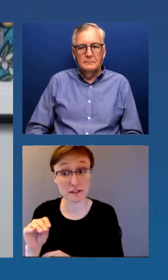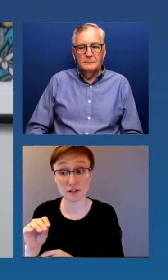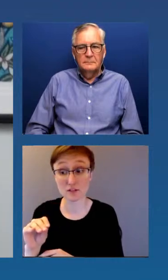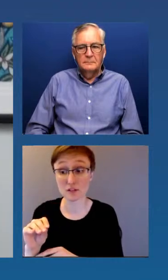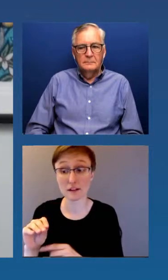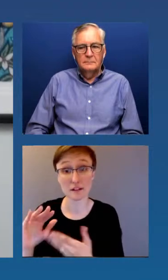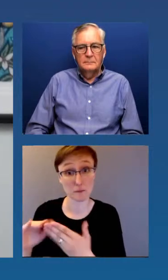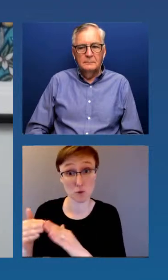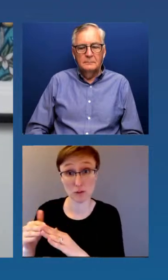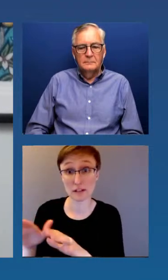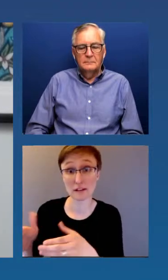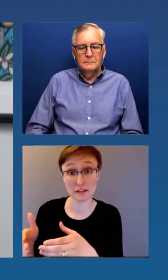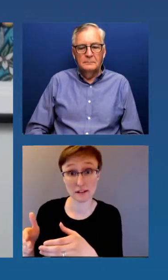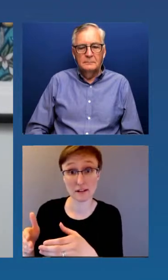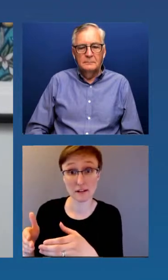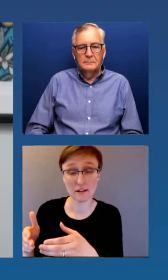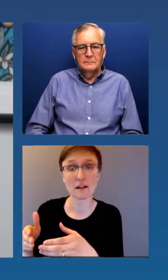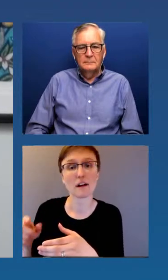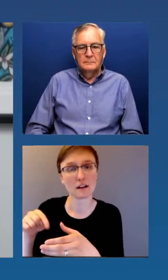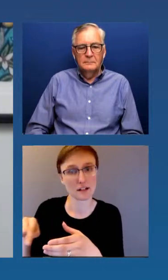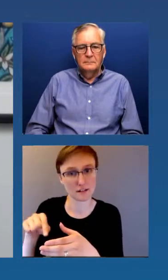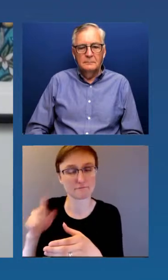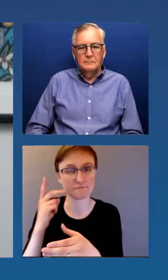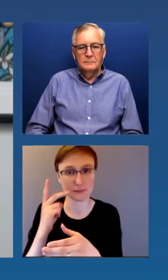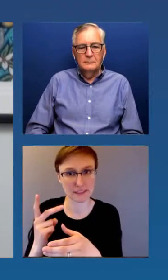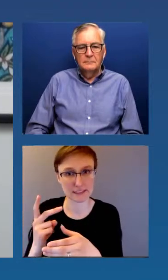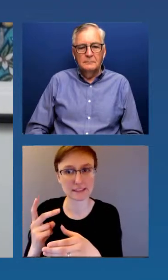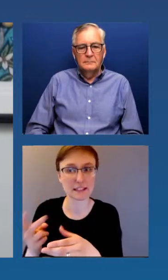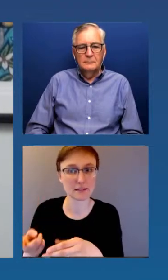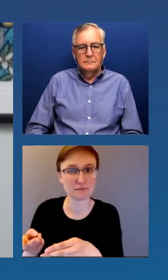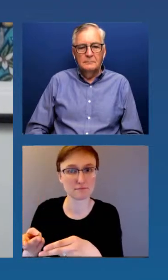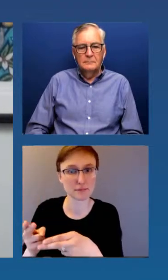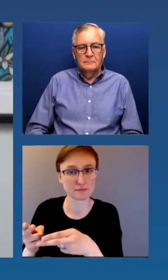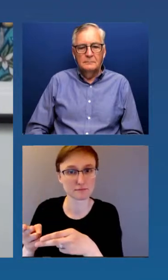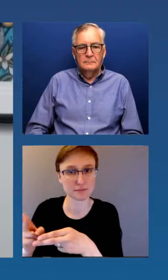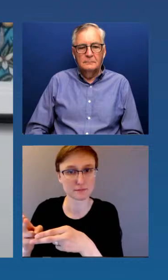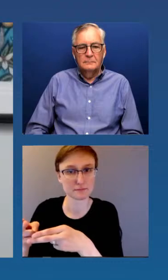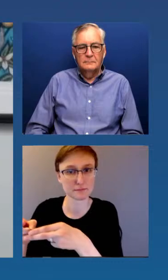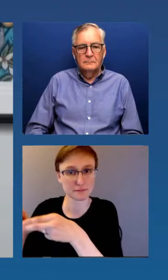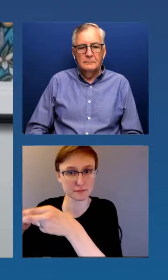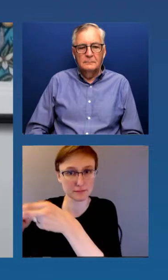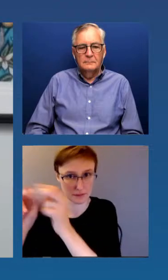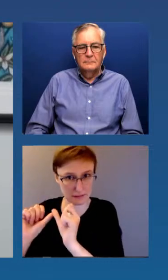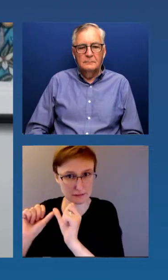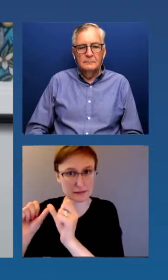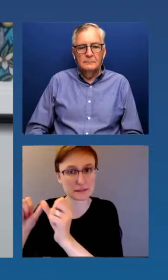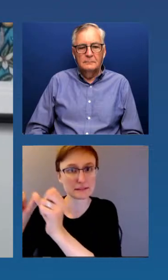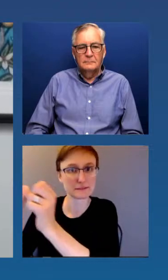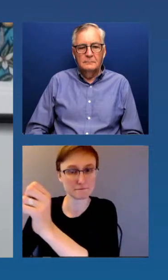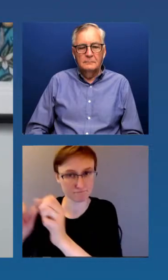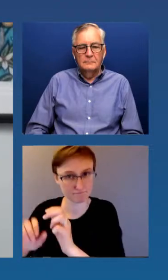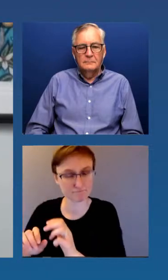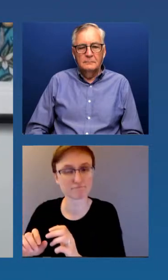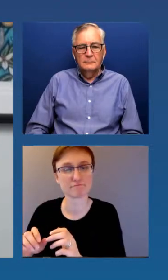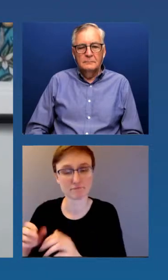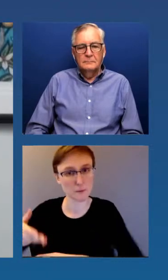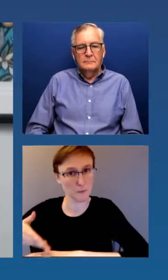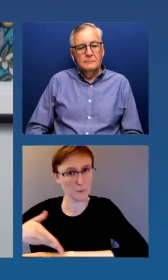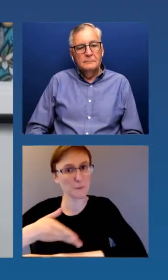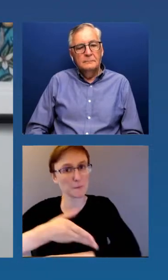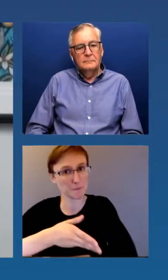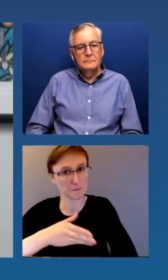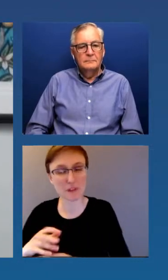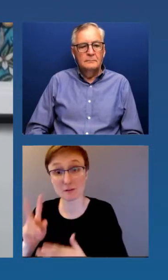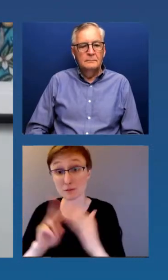neighborhoods with less advantage is going up. So it's consistently going up. And we expect that to continue because we're